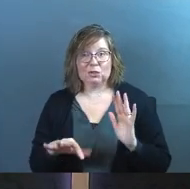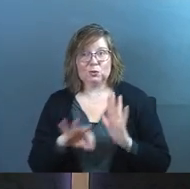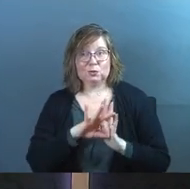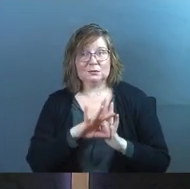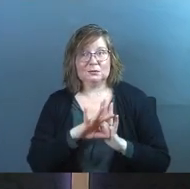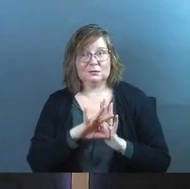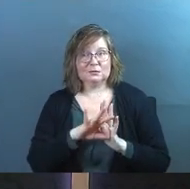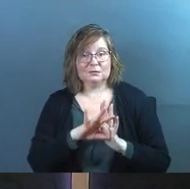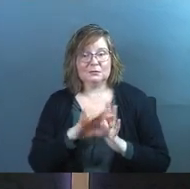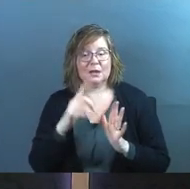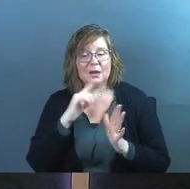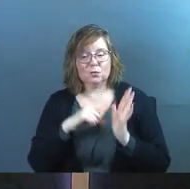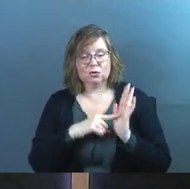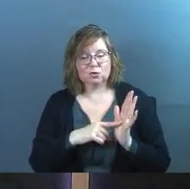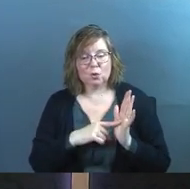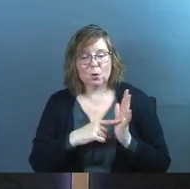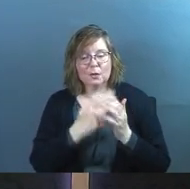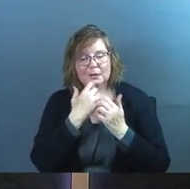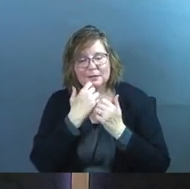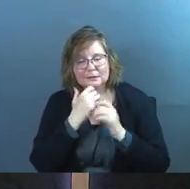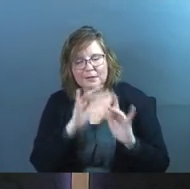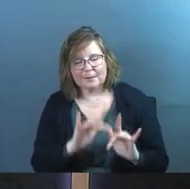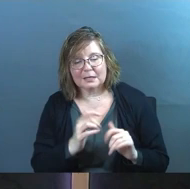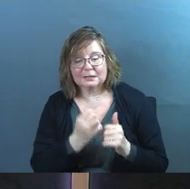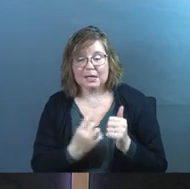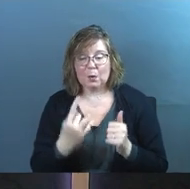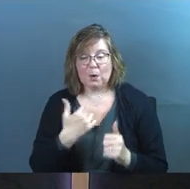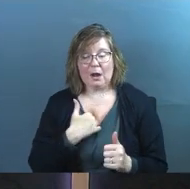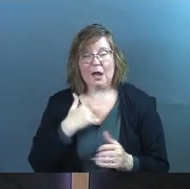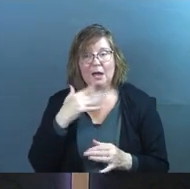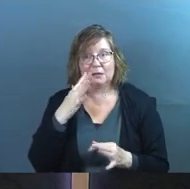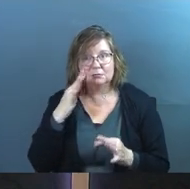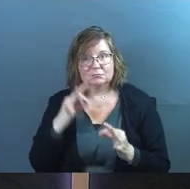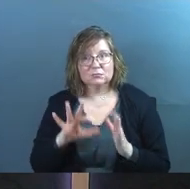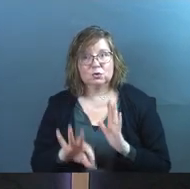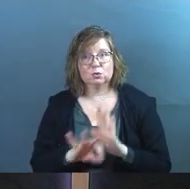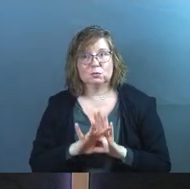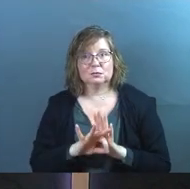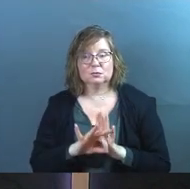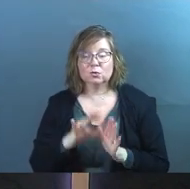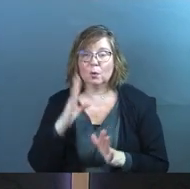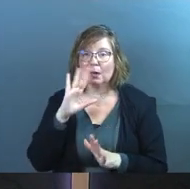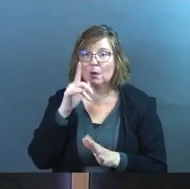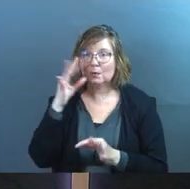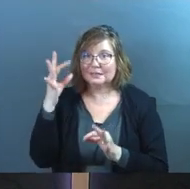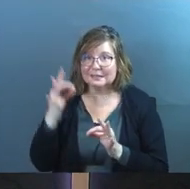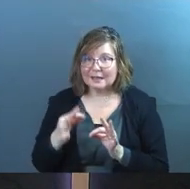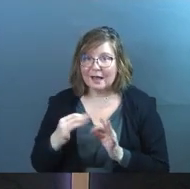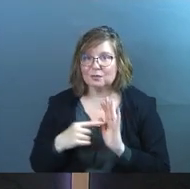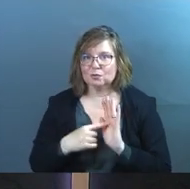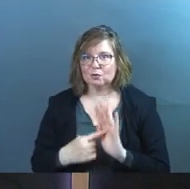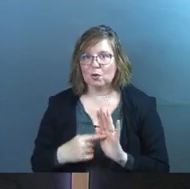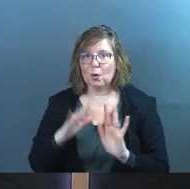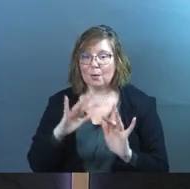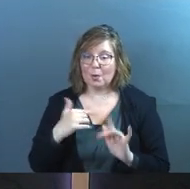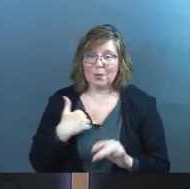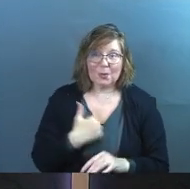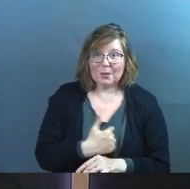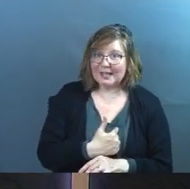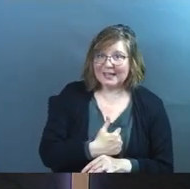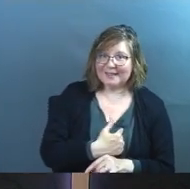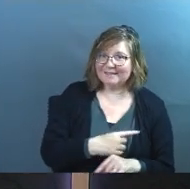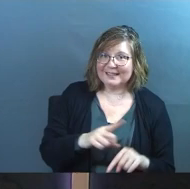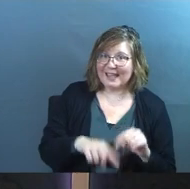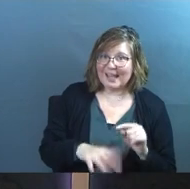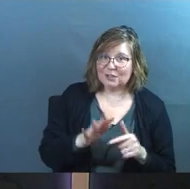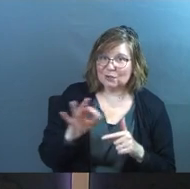anyone I choose, and I will show compassion to anyone I choose. So it is God who decides to show mercy. We